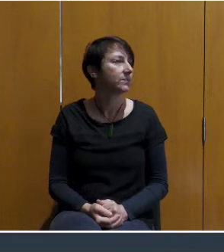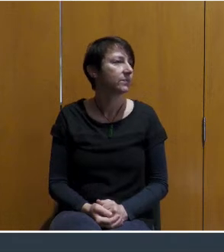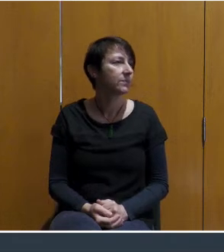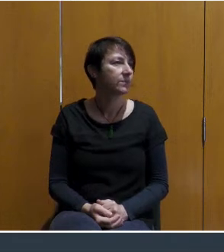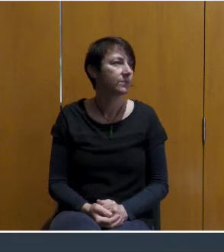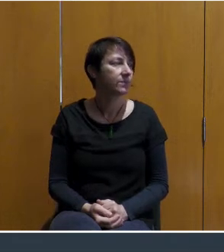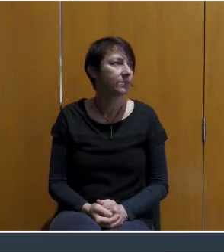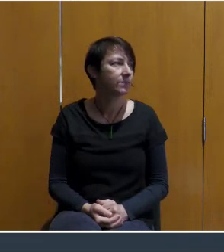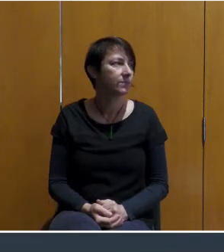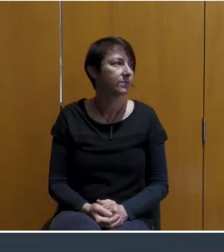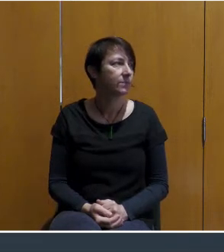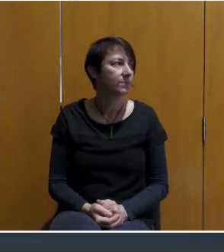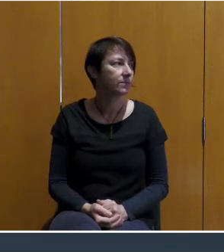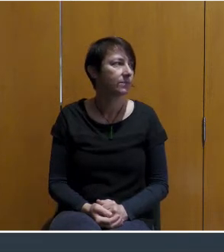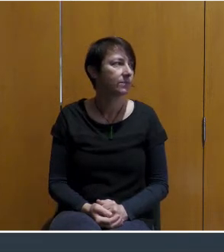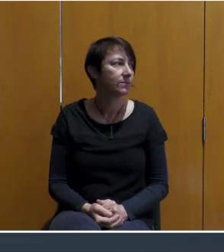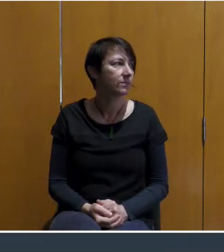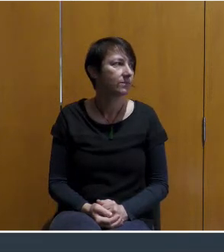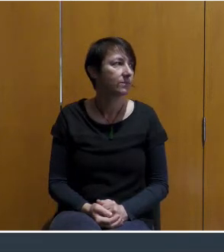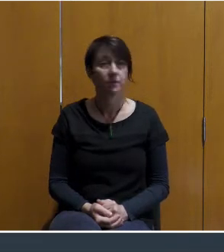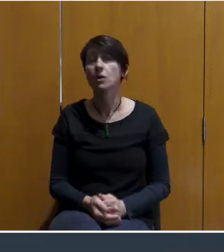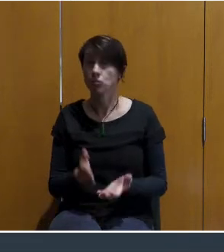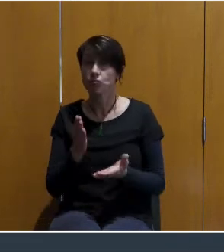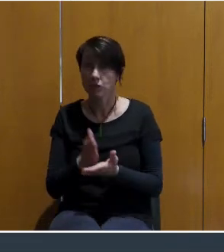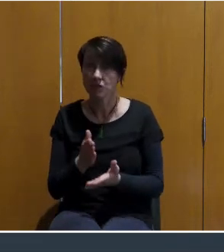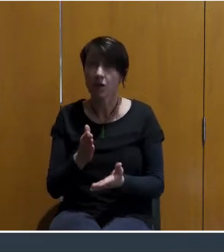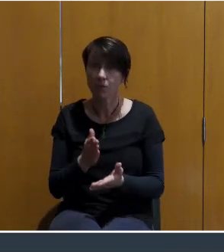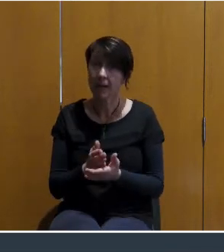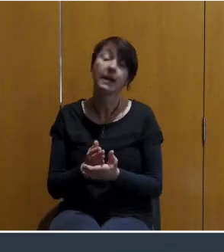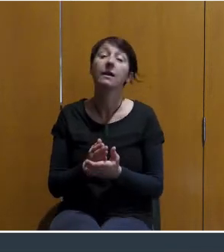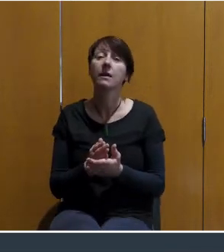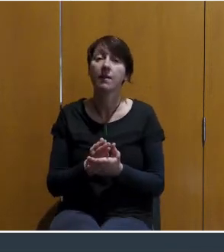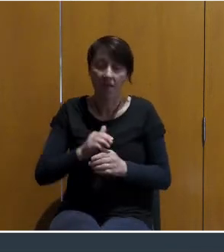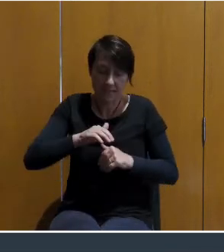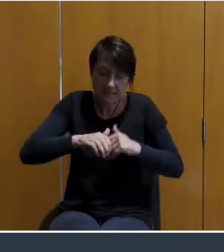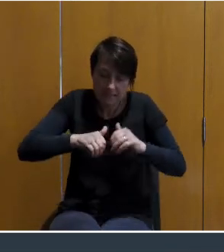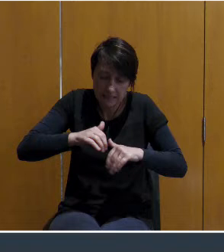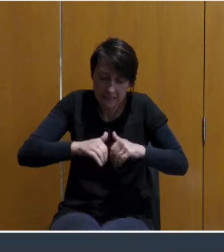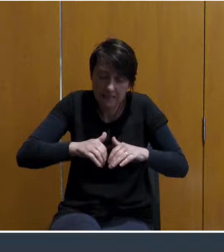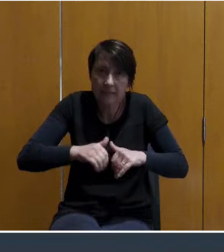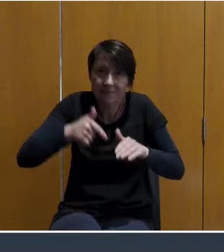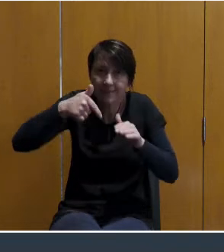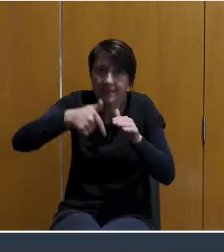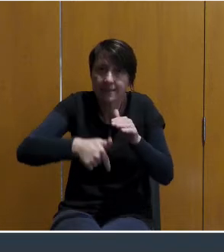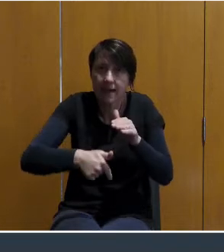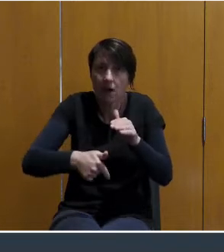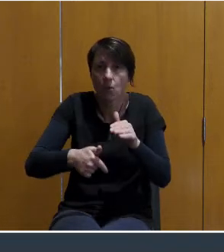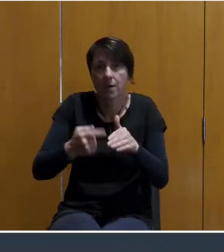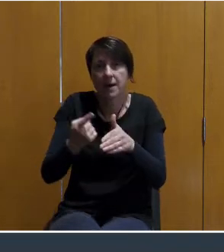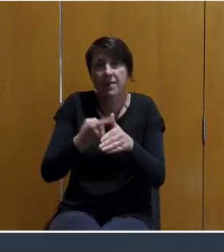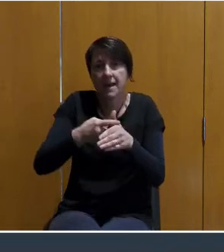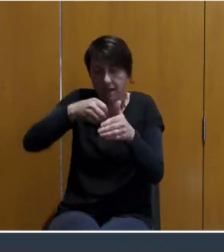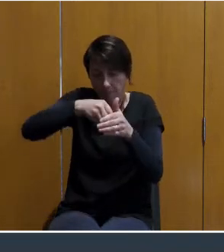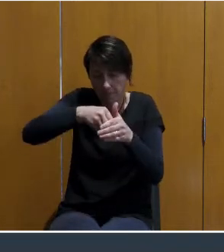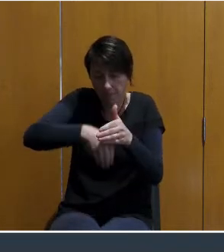built them on top. Generally, they're under the ground. So this all needs to take place before